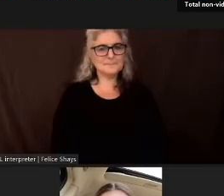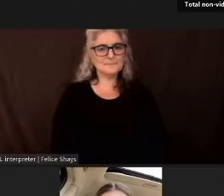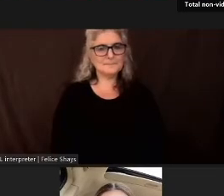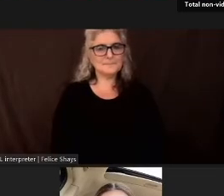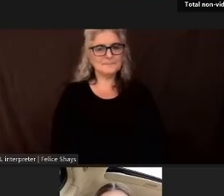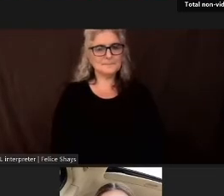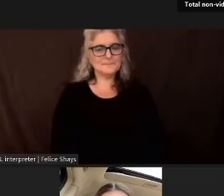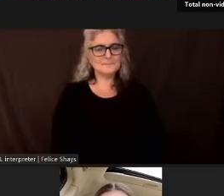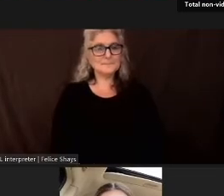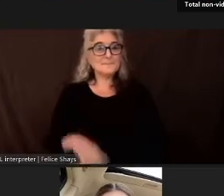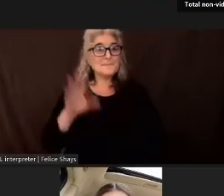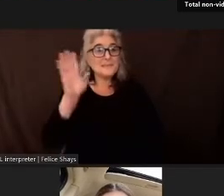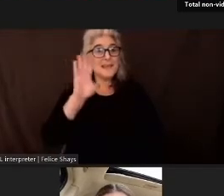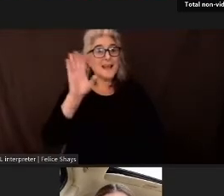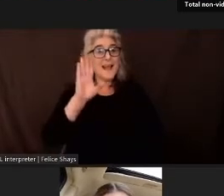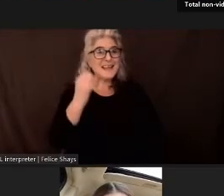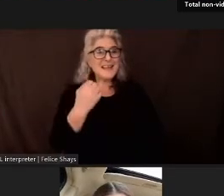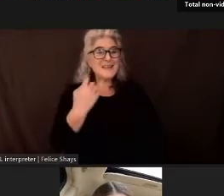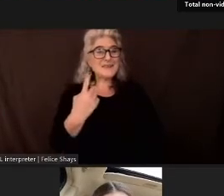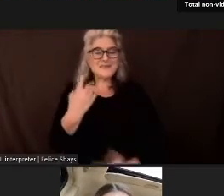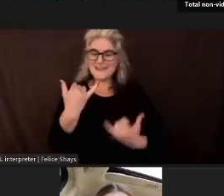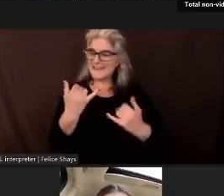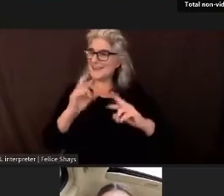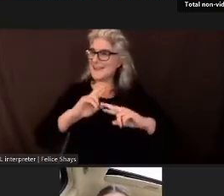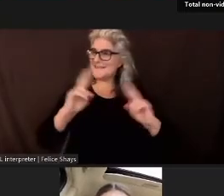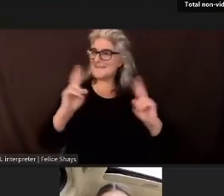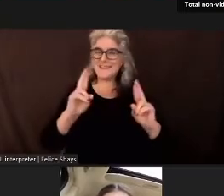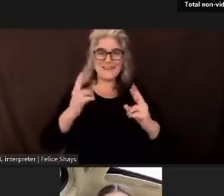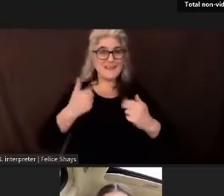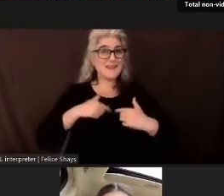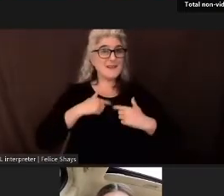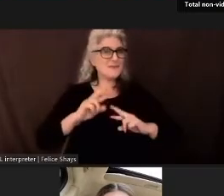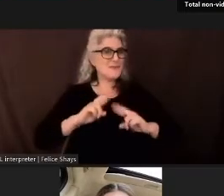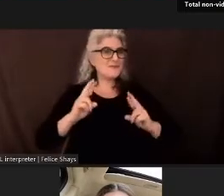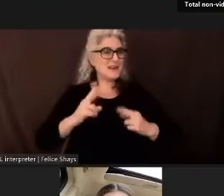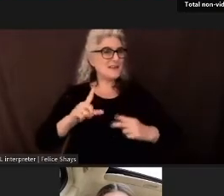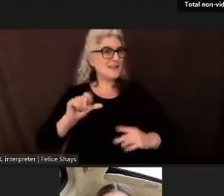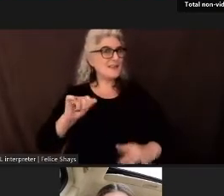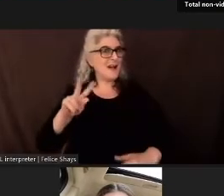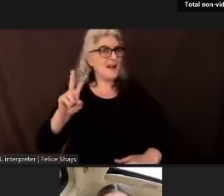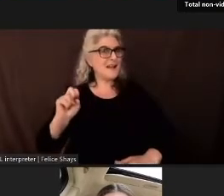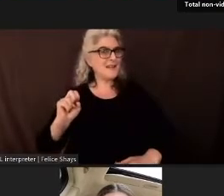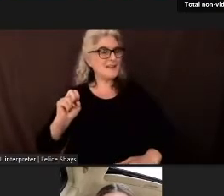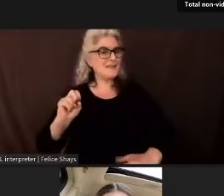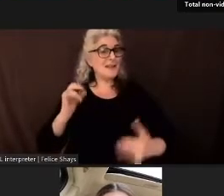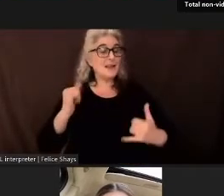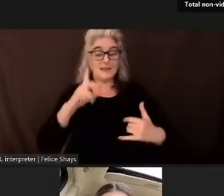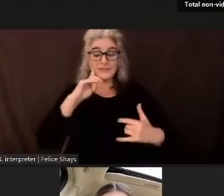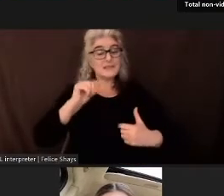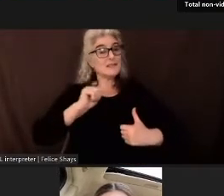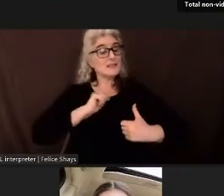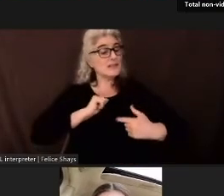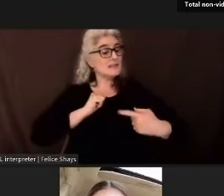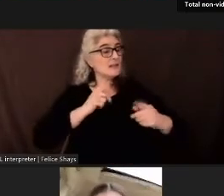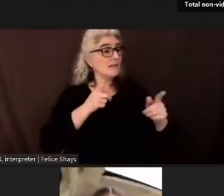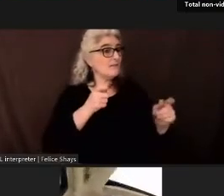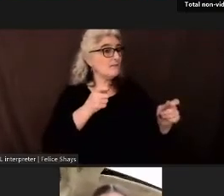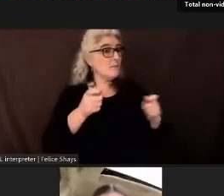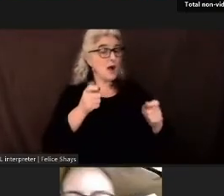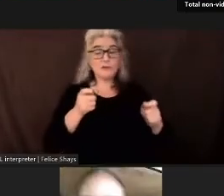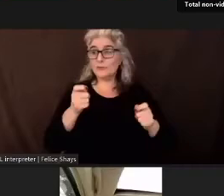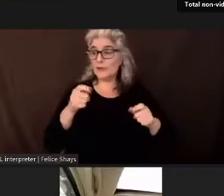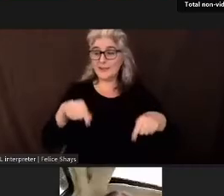Hi, everybody. I think we are live. This is a self moderated panel. Very excited to be here